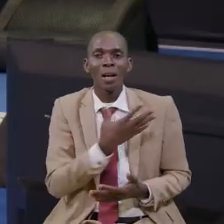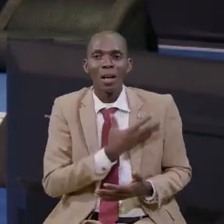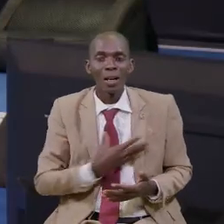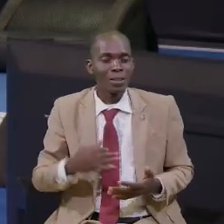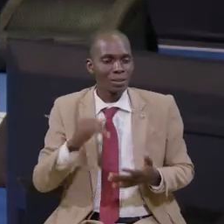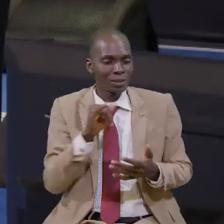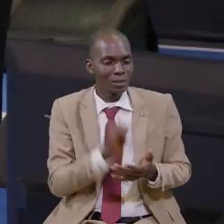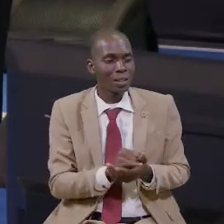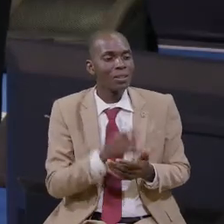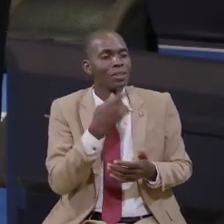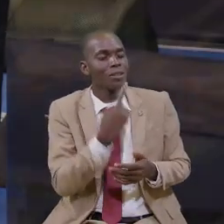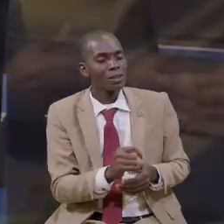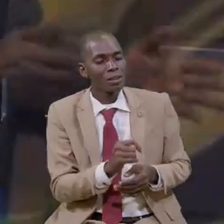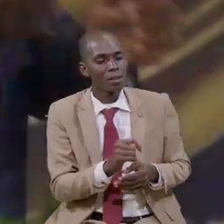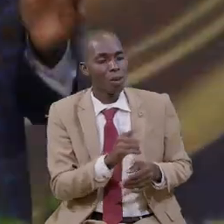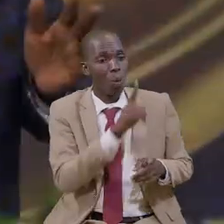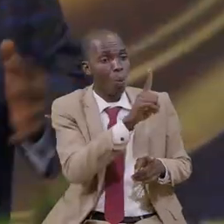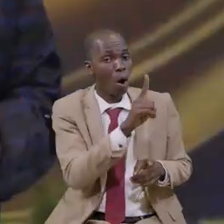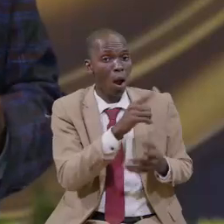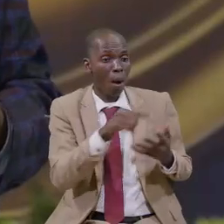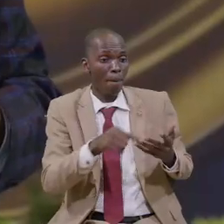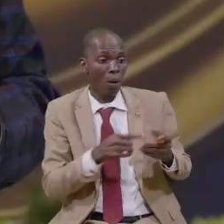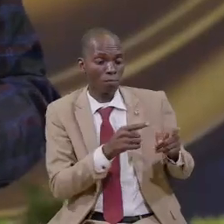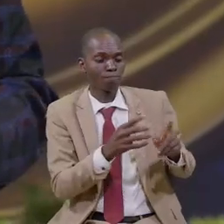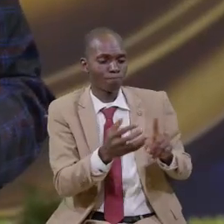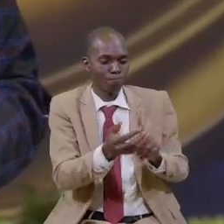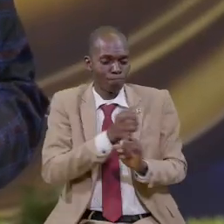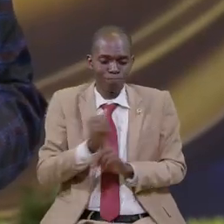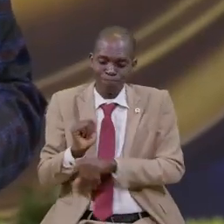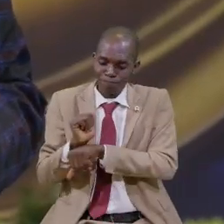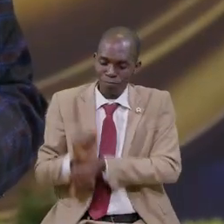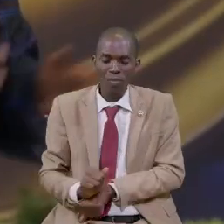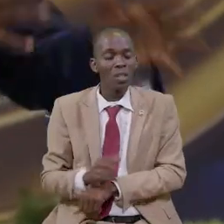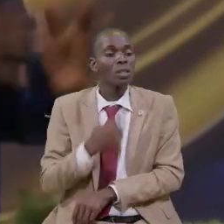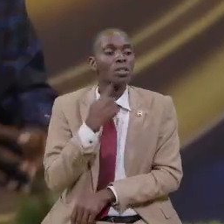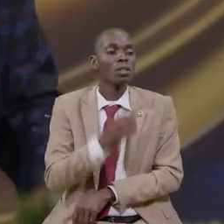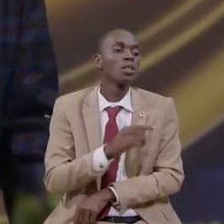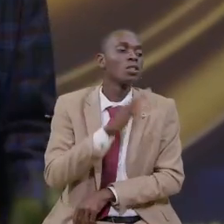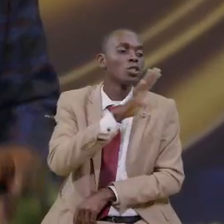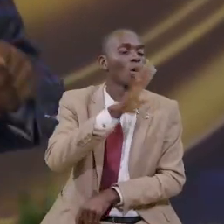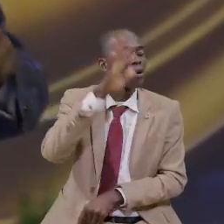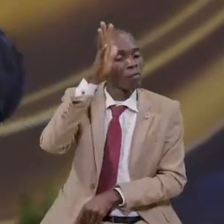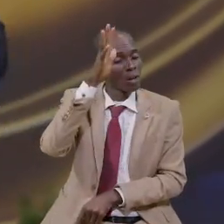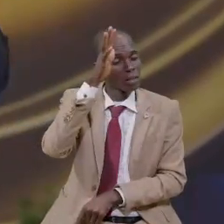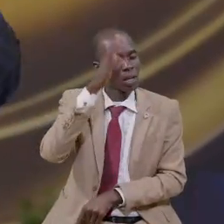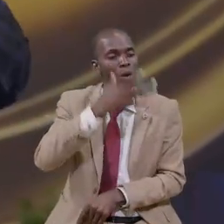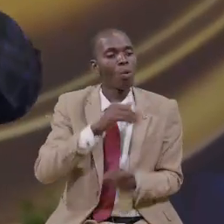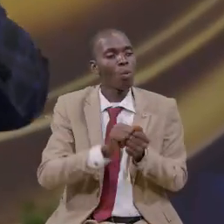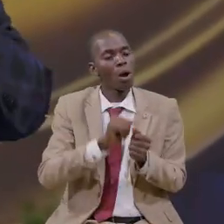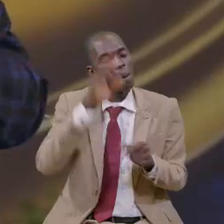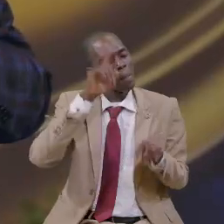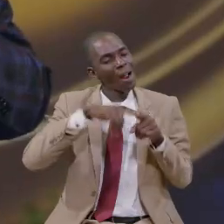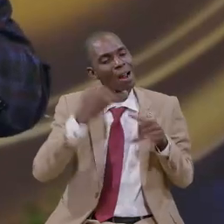he wanted them to bring the father and the last brother. because of that, he needed to